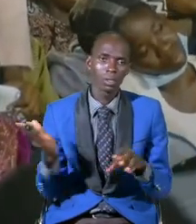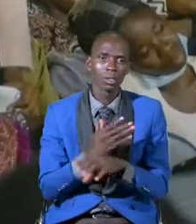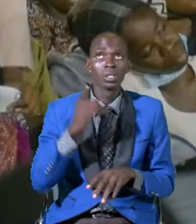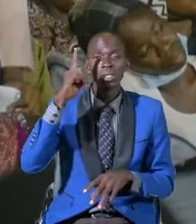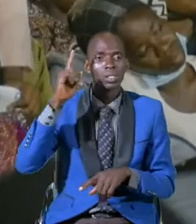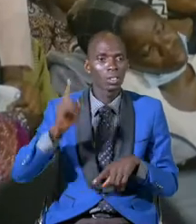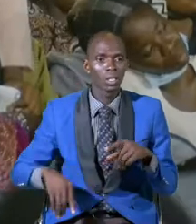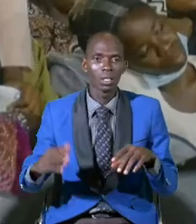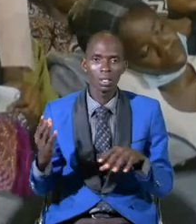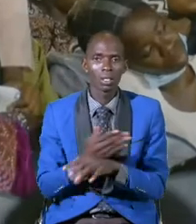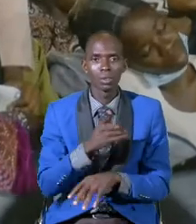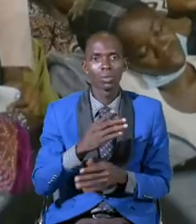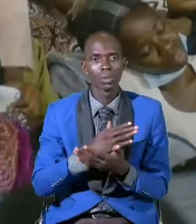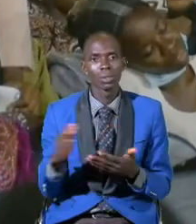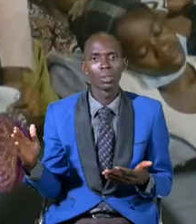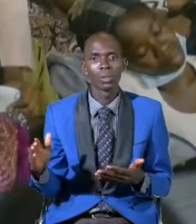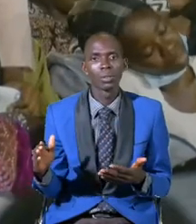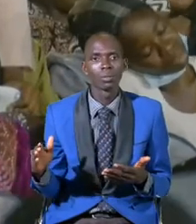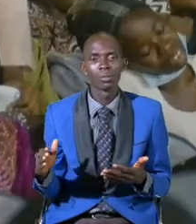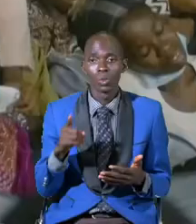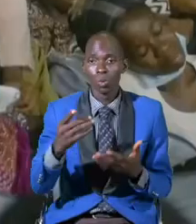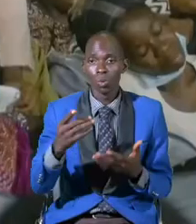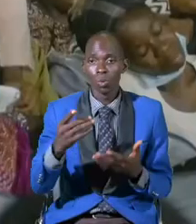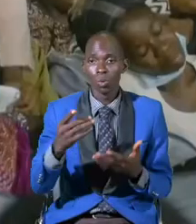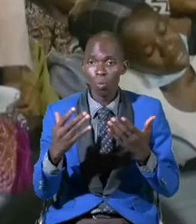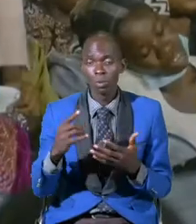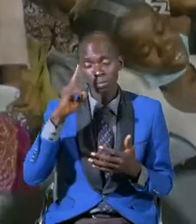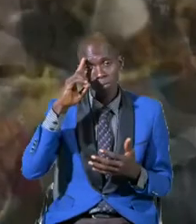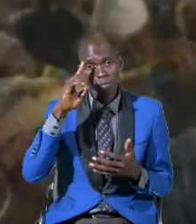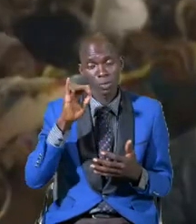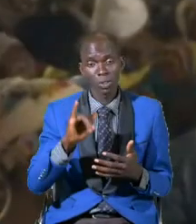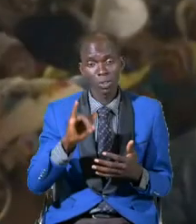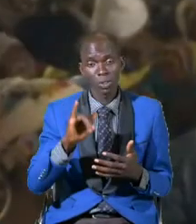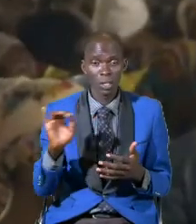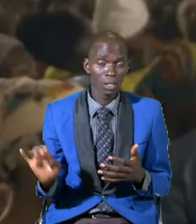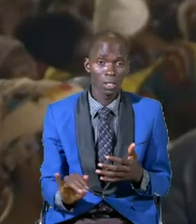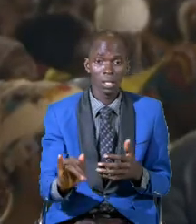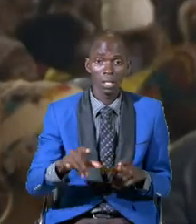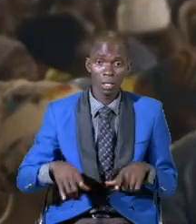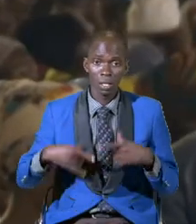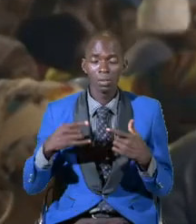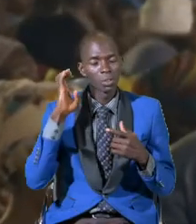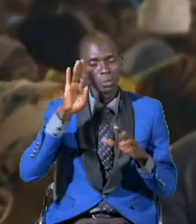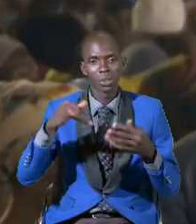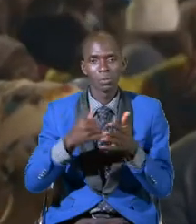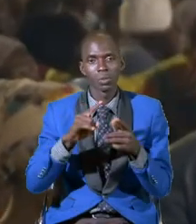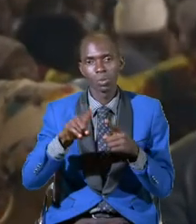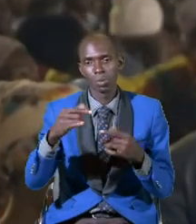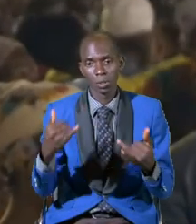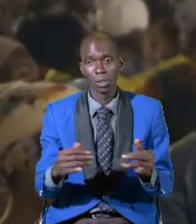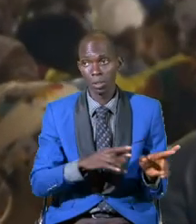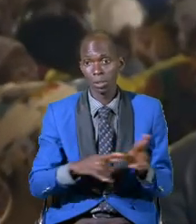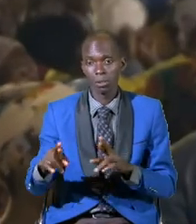away. I want eternal life, and that's what he gives to you now. I'm praying with you now, Father, in the name